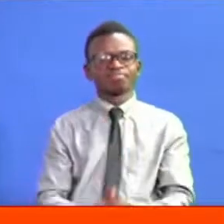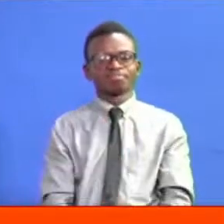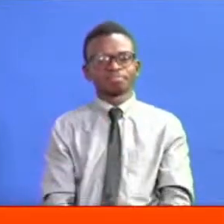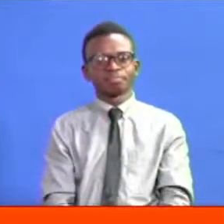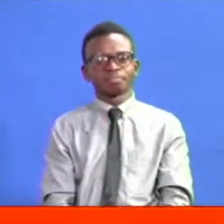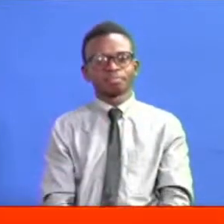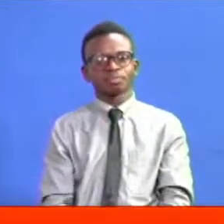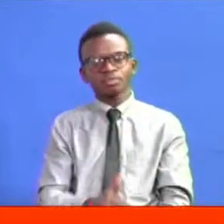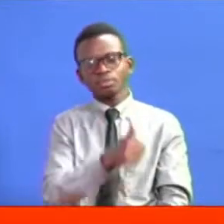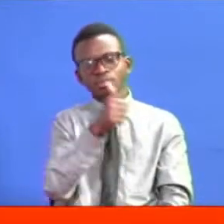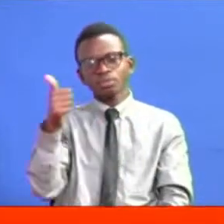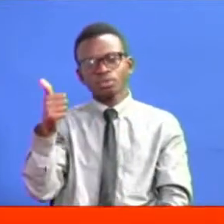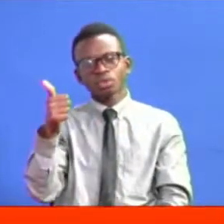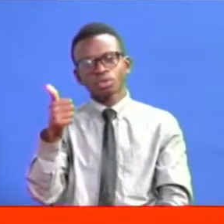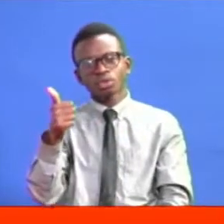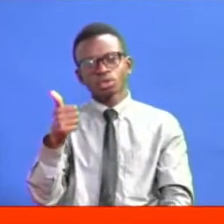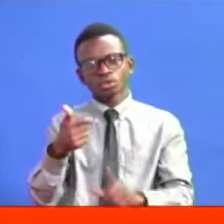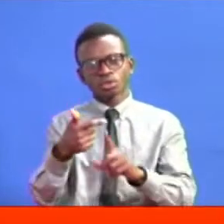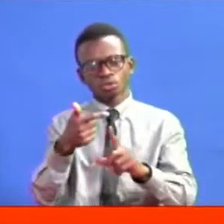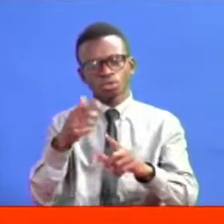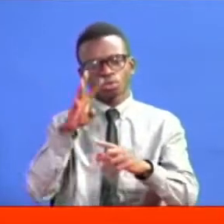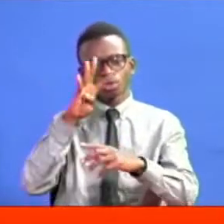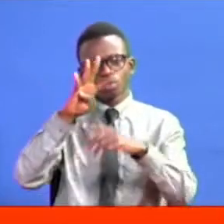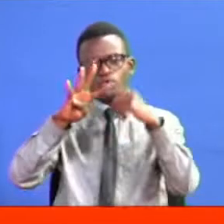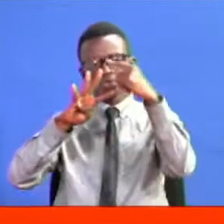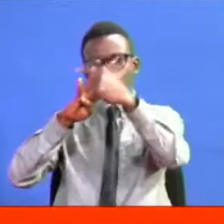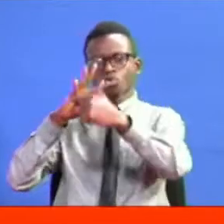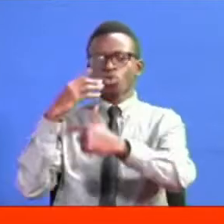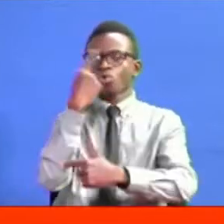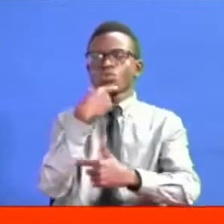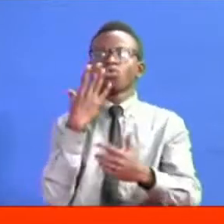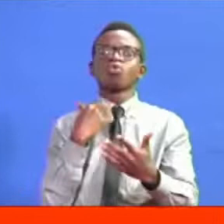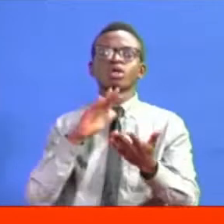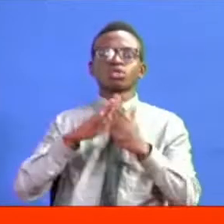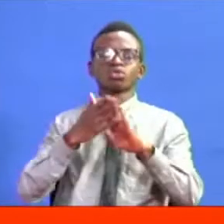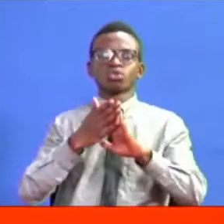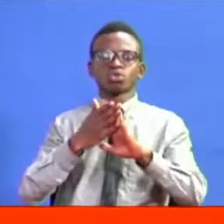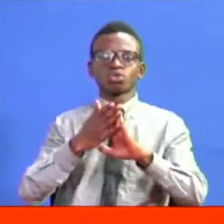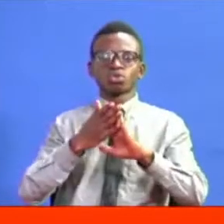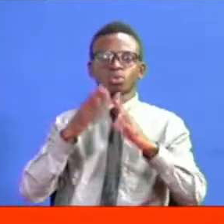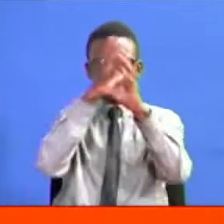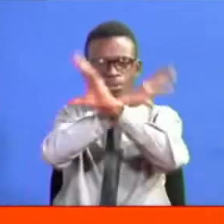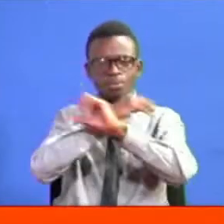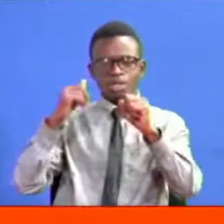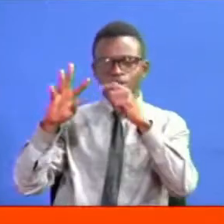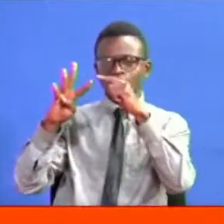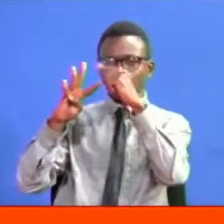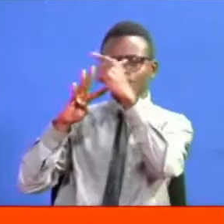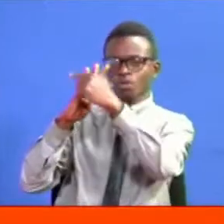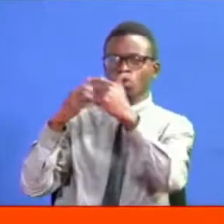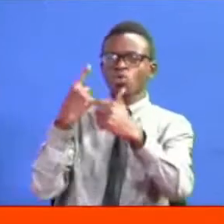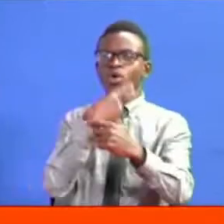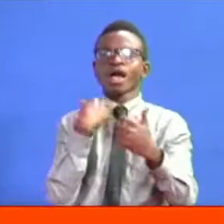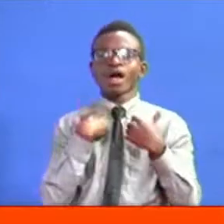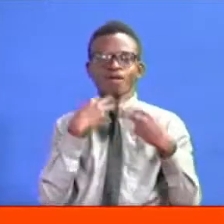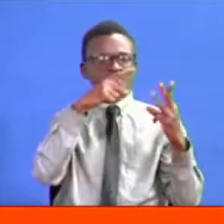While elsewhere, out of the 4 candidates running in Kenya's presidential election next week, 3 have running mates who are women,